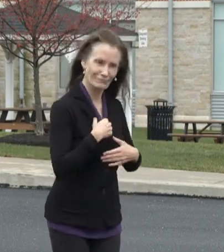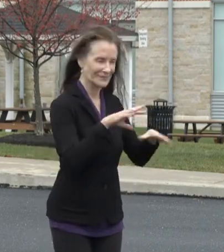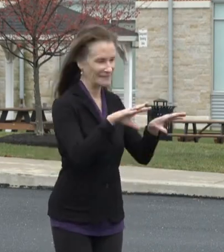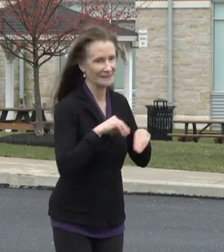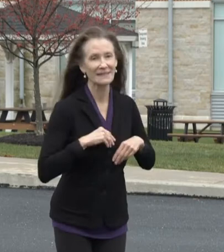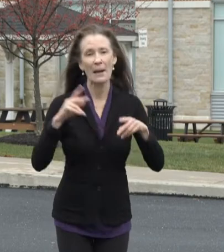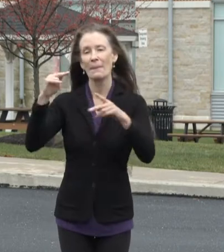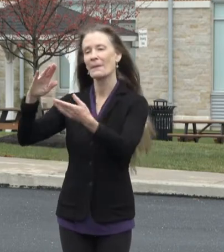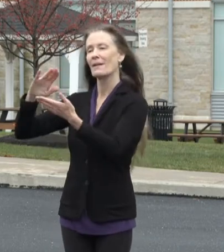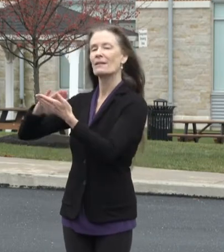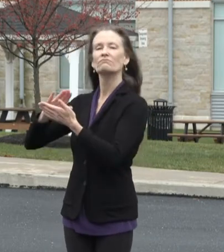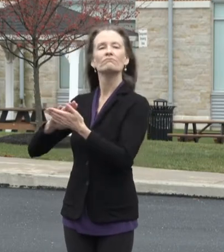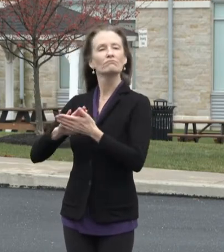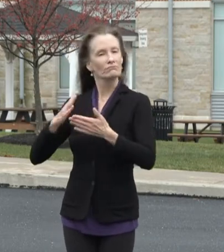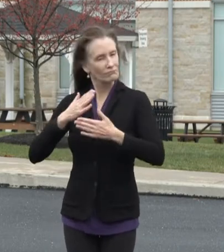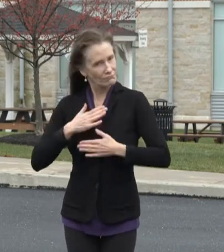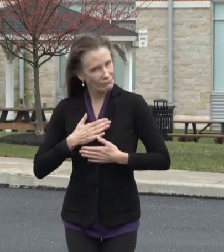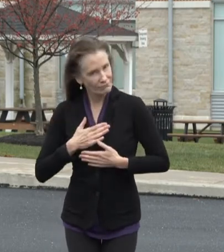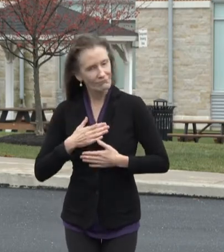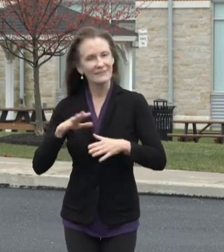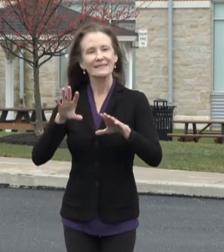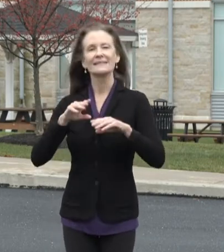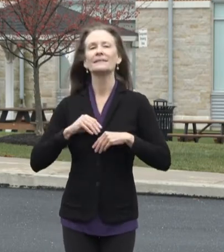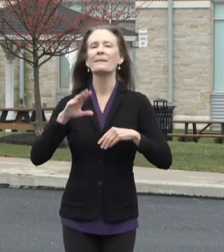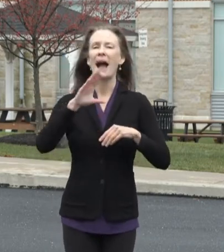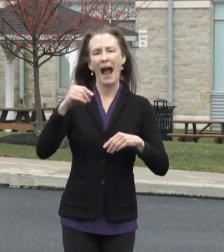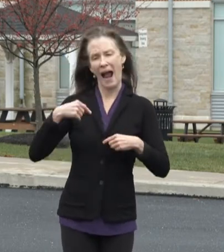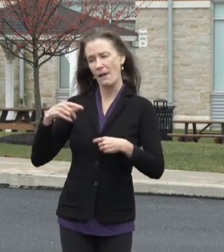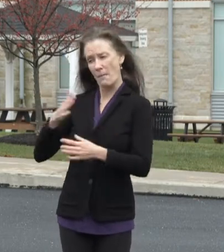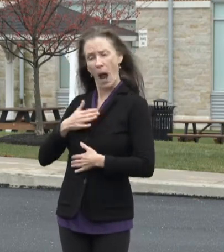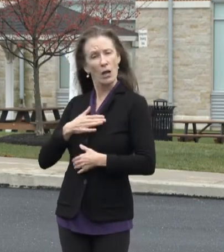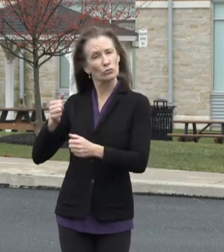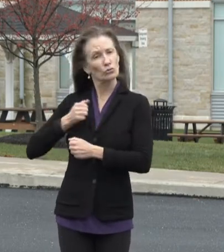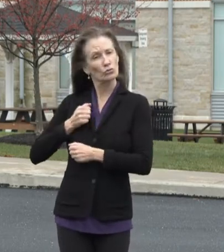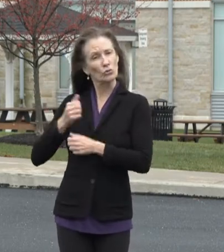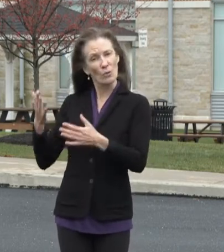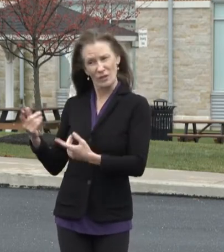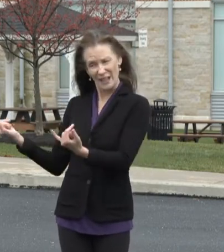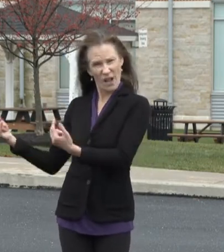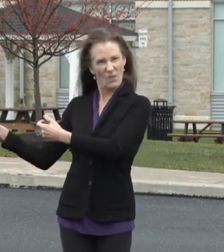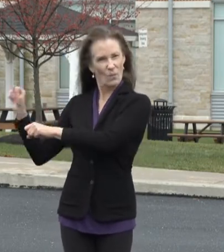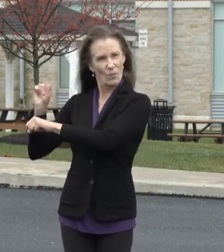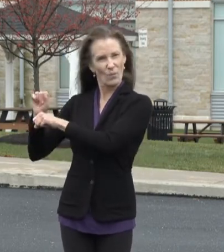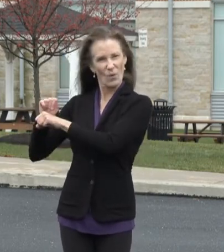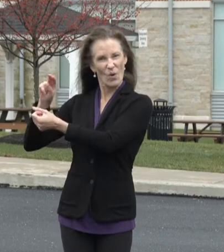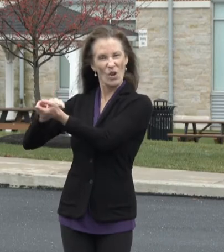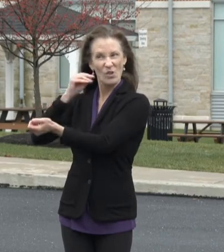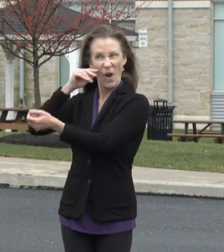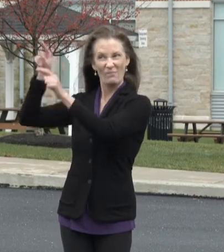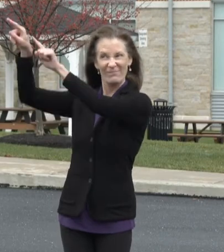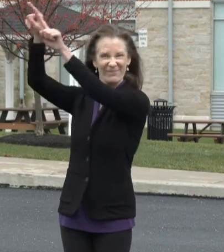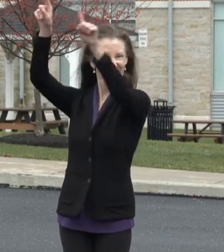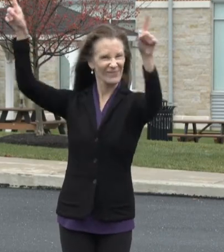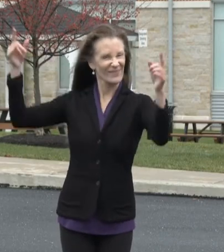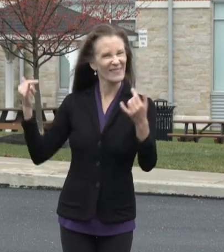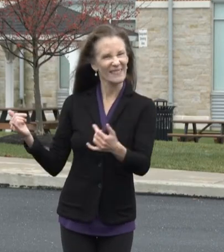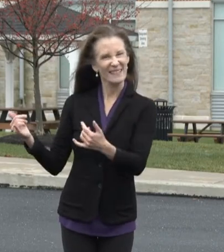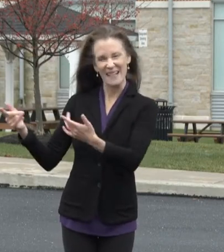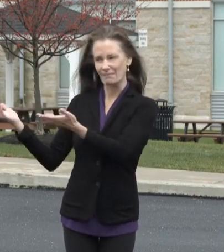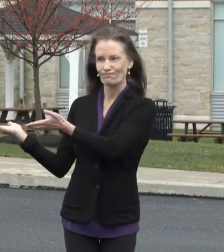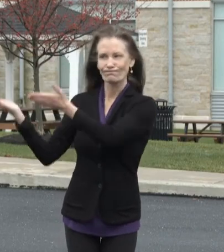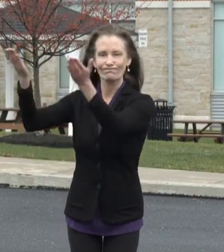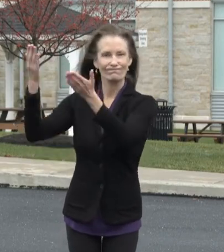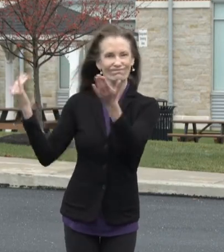them in behalf of the soldiers that are currently right this minute working in nursing homes, transporting